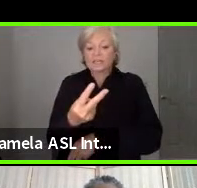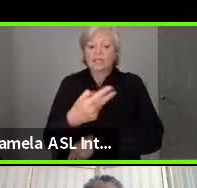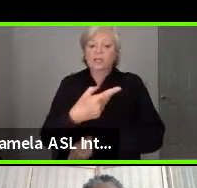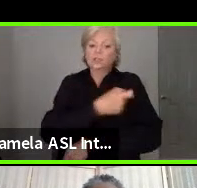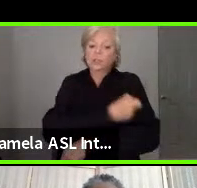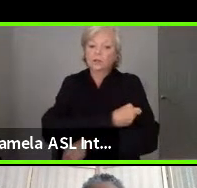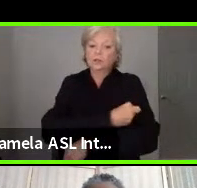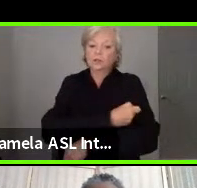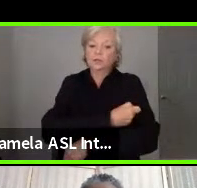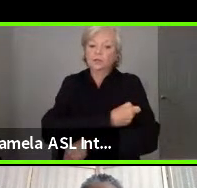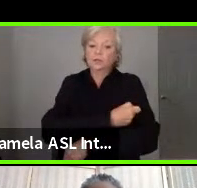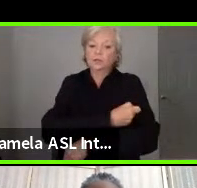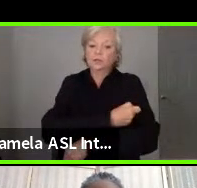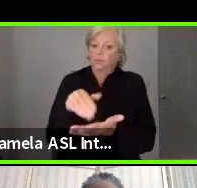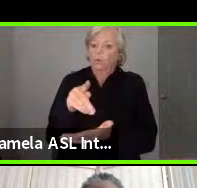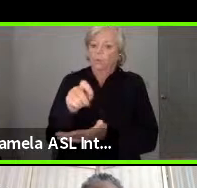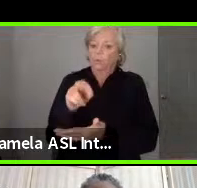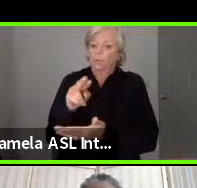not